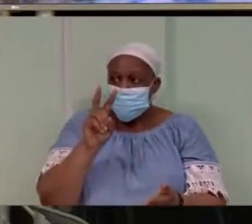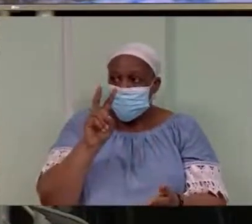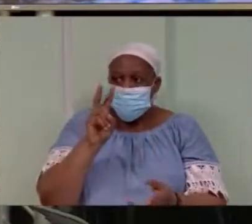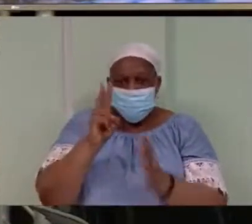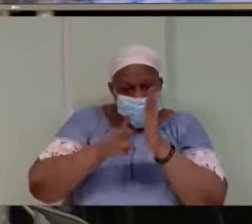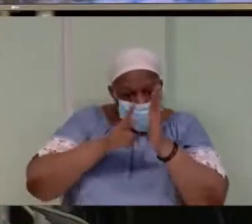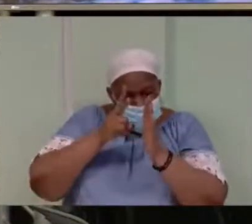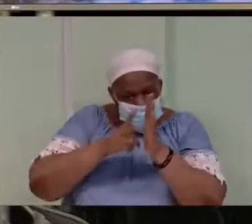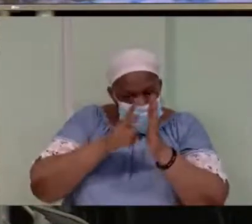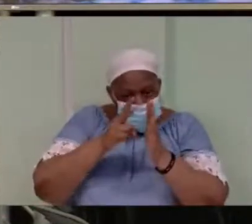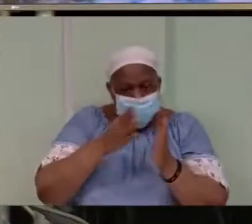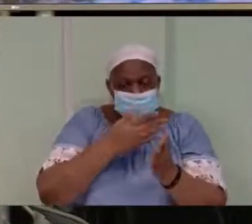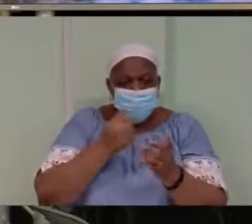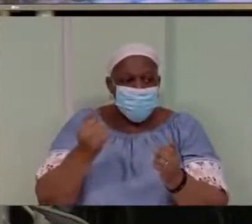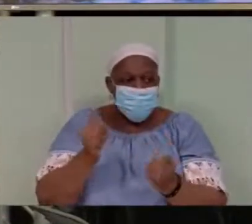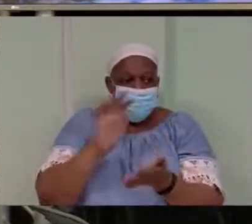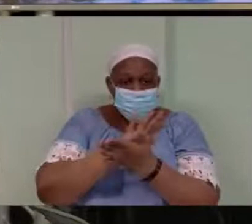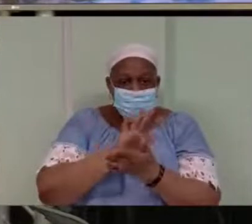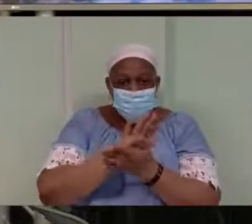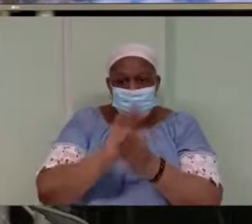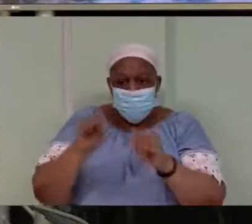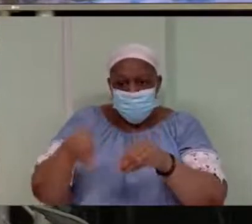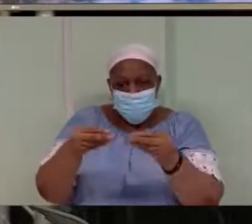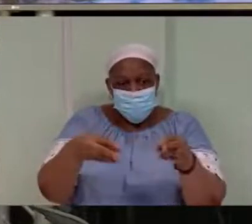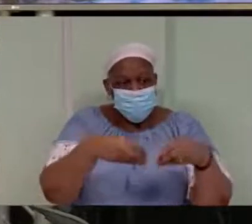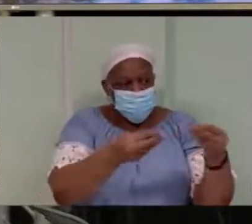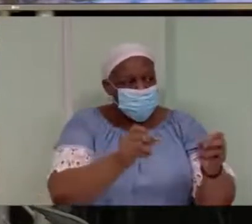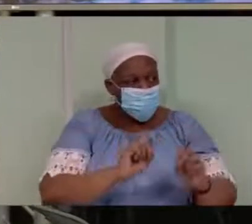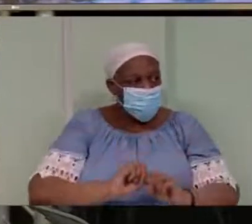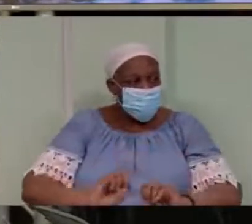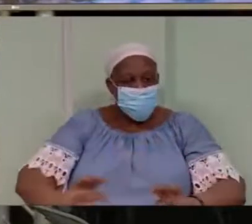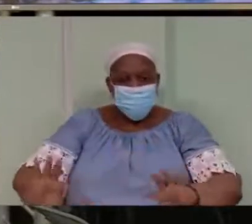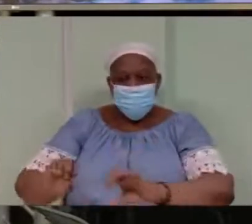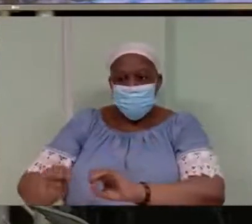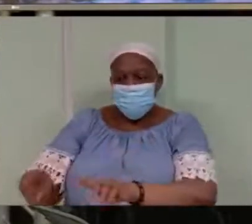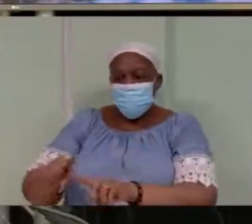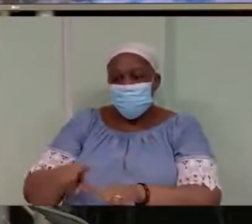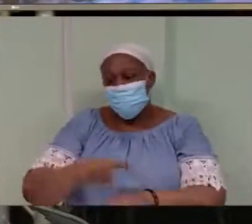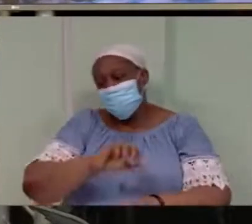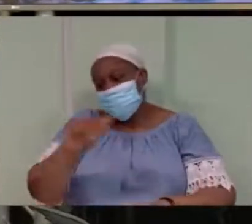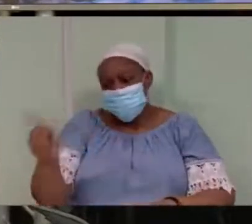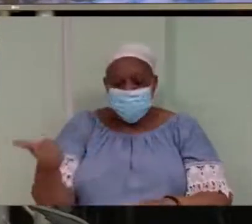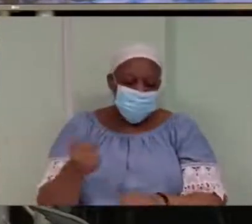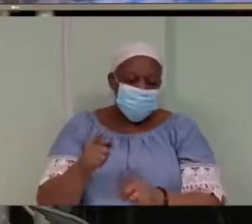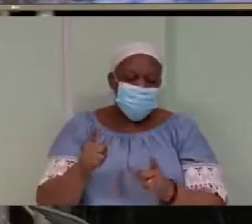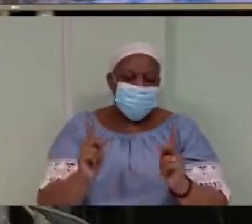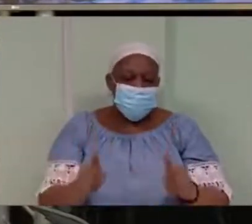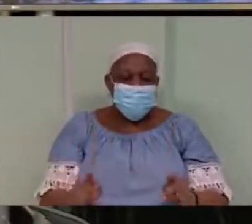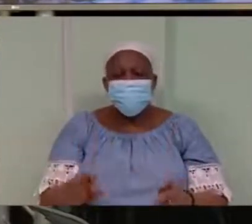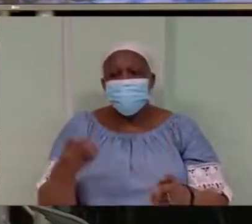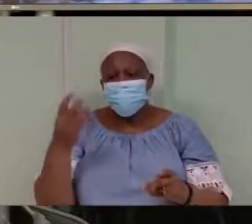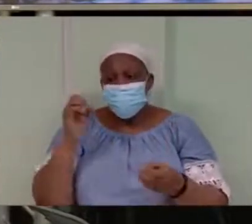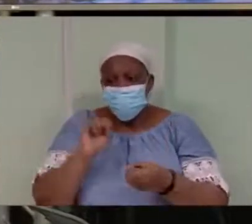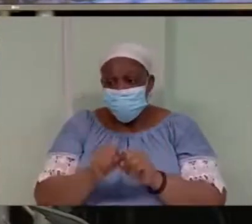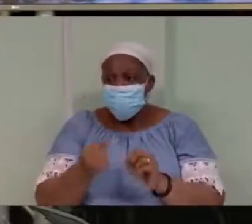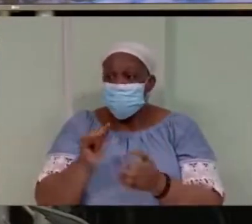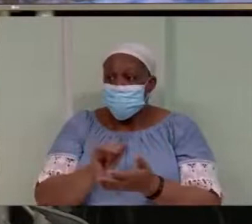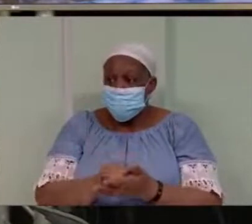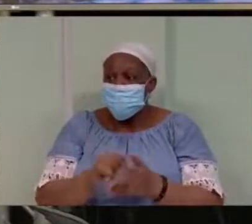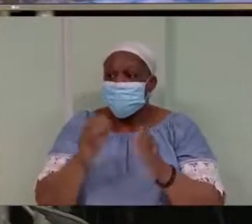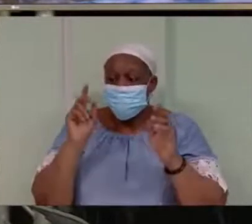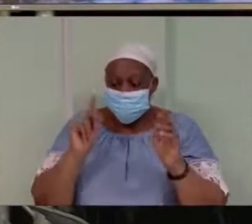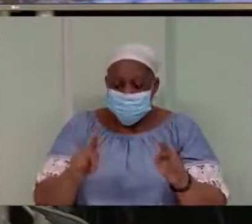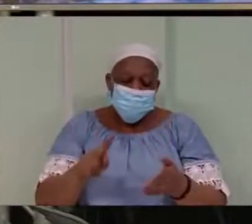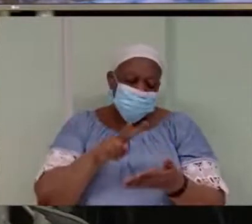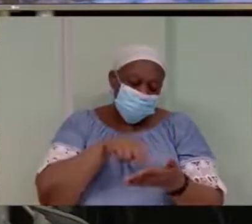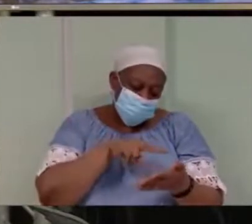disseminated shortly to provide details on the procedures outlined in this presentation the